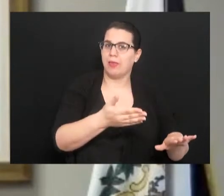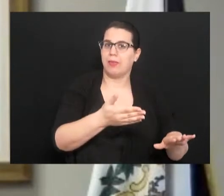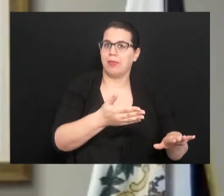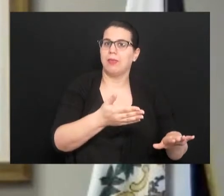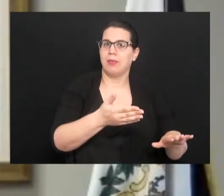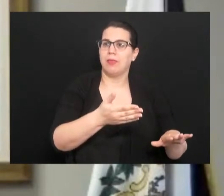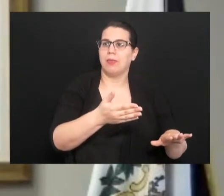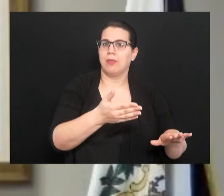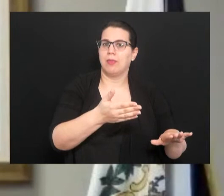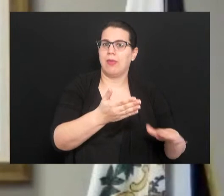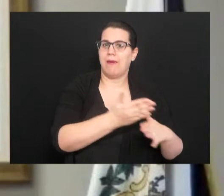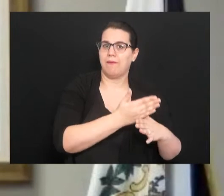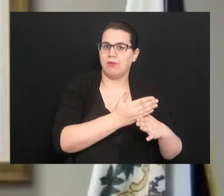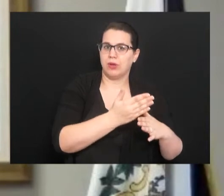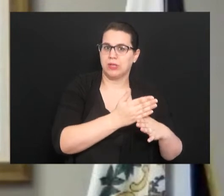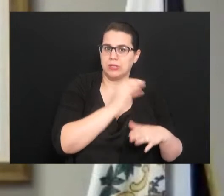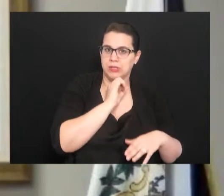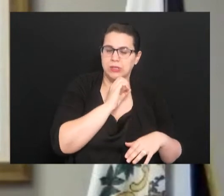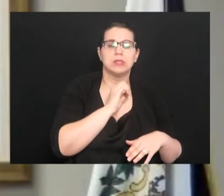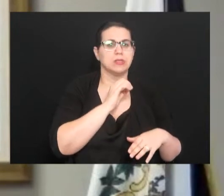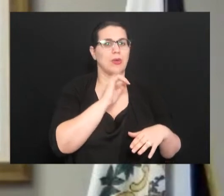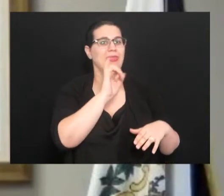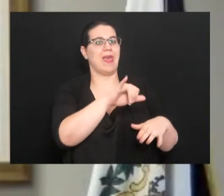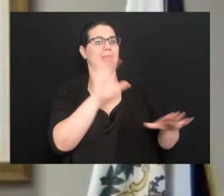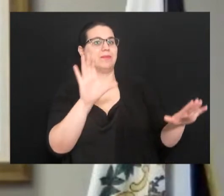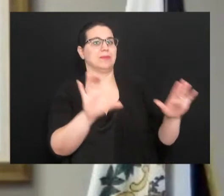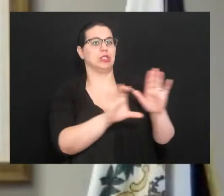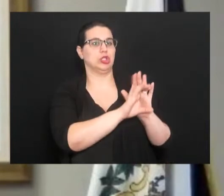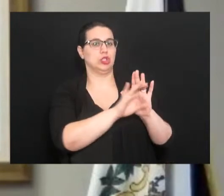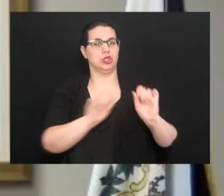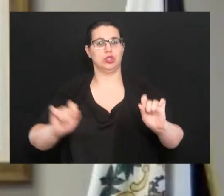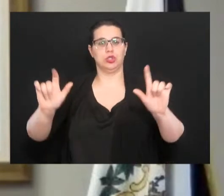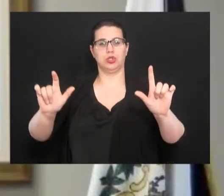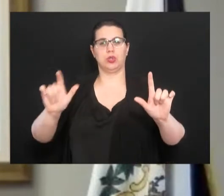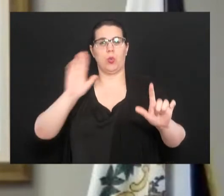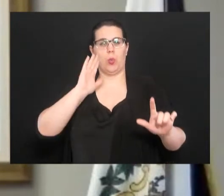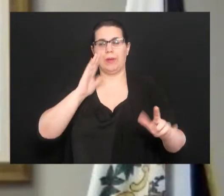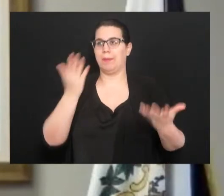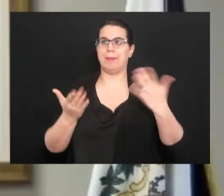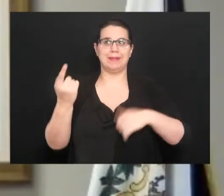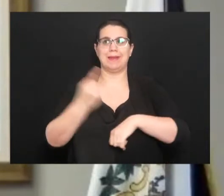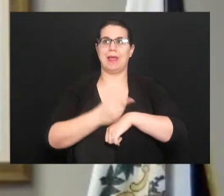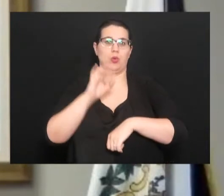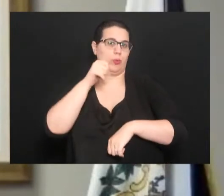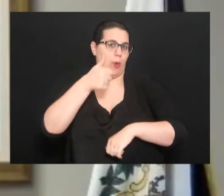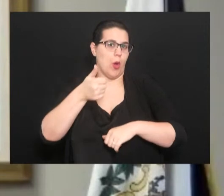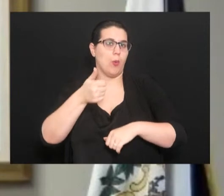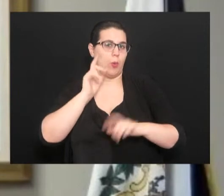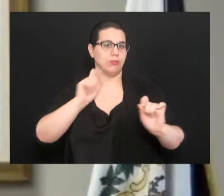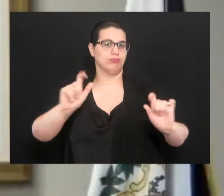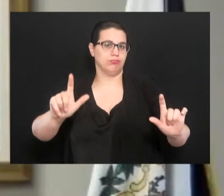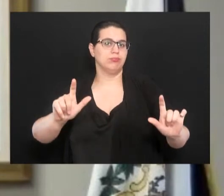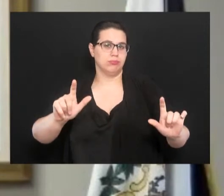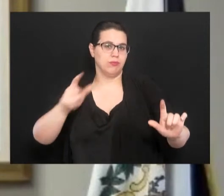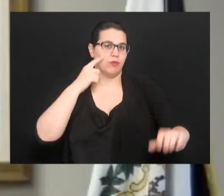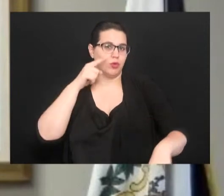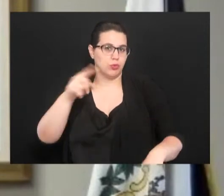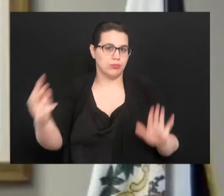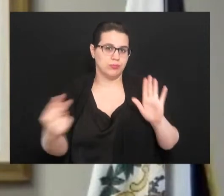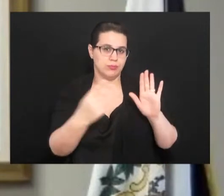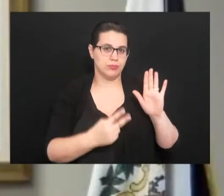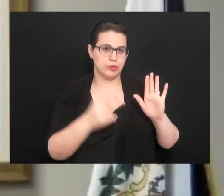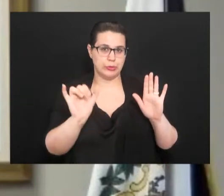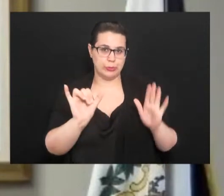pandemic started. So we're adding that to the graph. You may see that later this afternoon or tomorrow to provide a cumulative death rate as